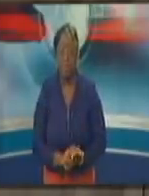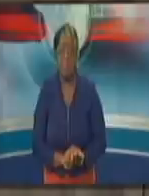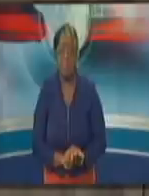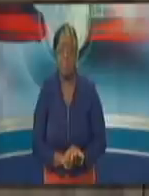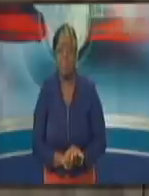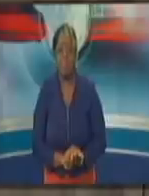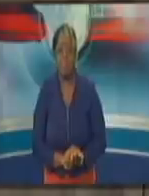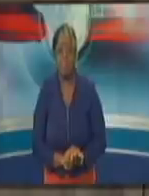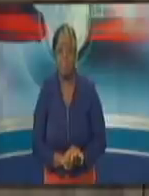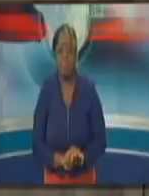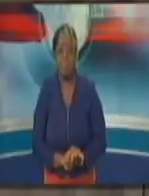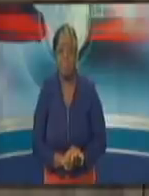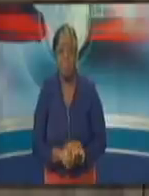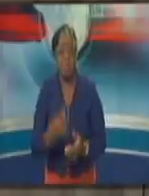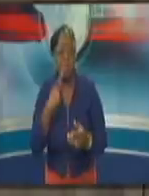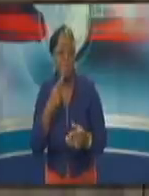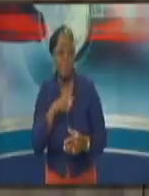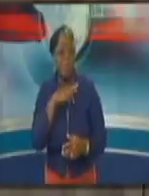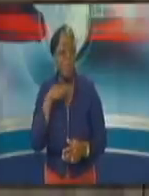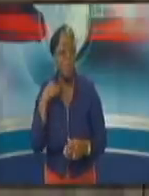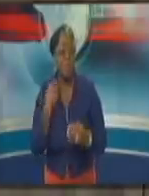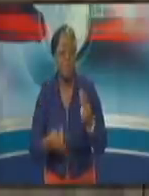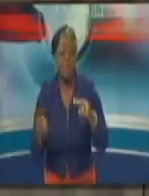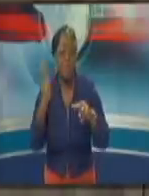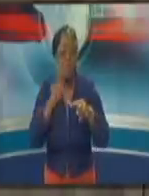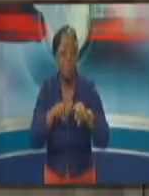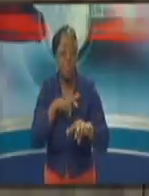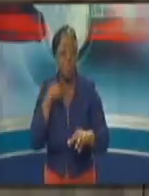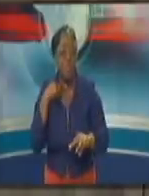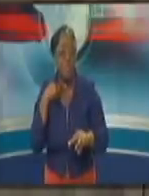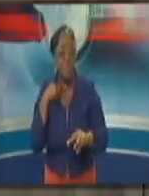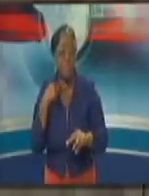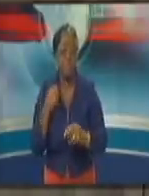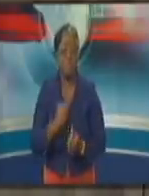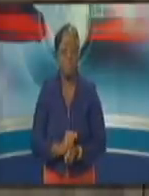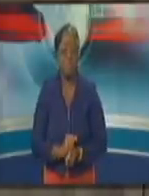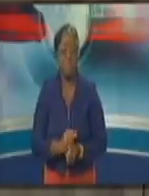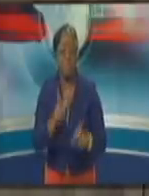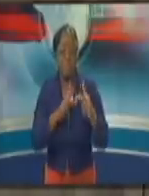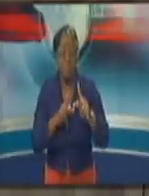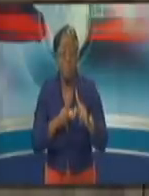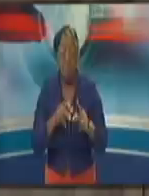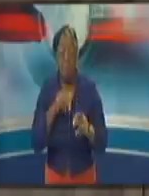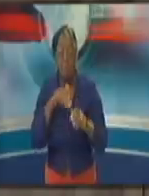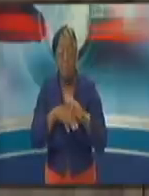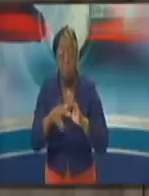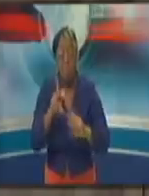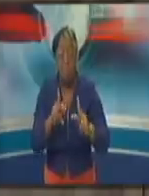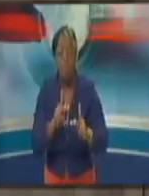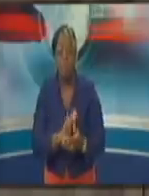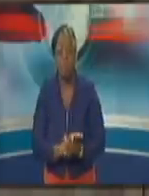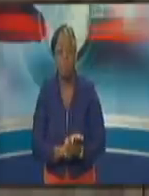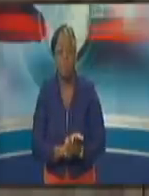an increased risk of thrombotic events, meaning blood clot formation, not only resulting in strokes, but resulting